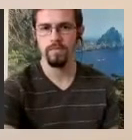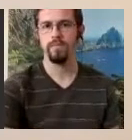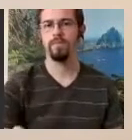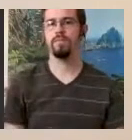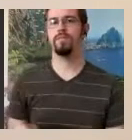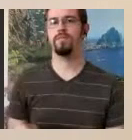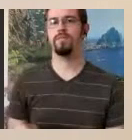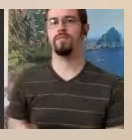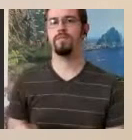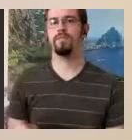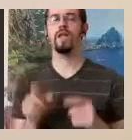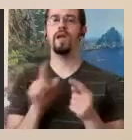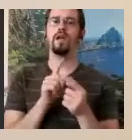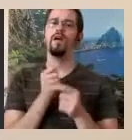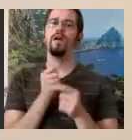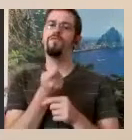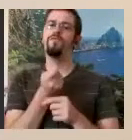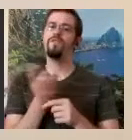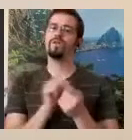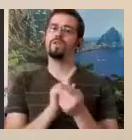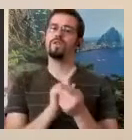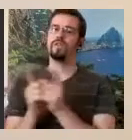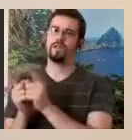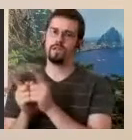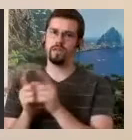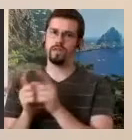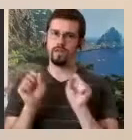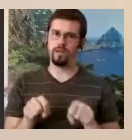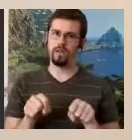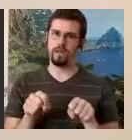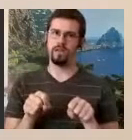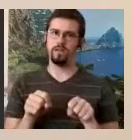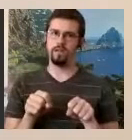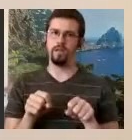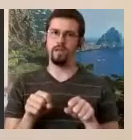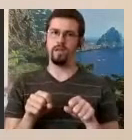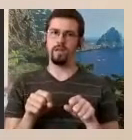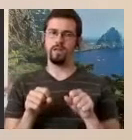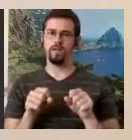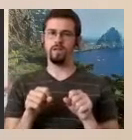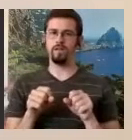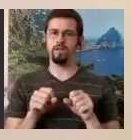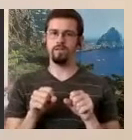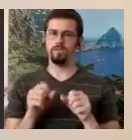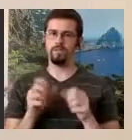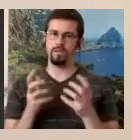verses though. And there are also some prayers, traditional prayers, which we have placed there.